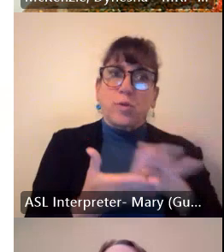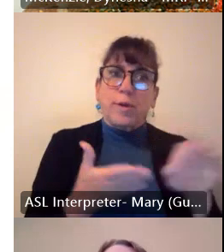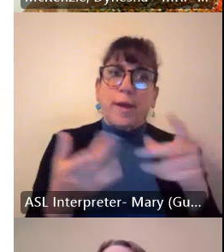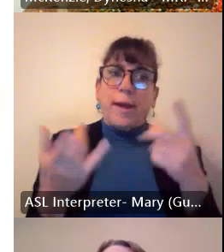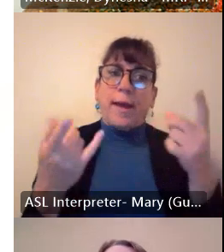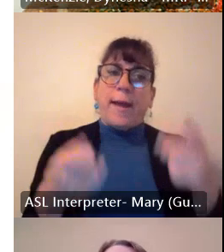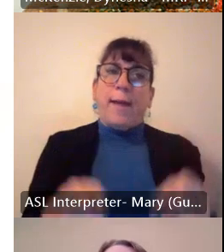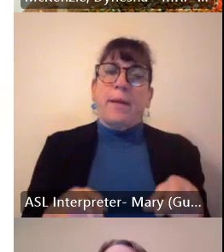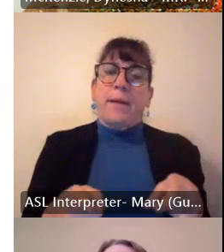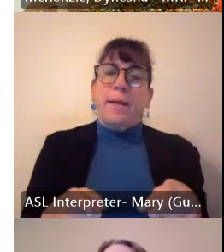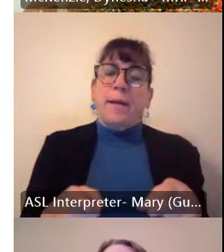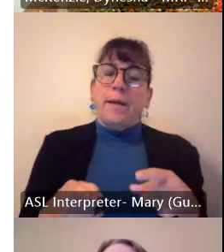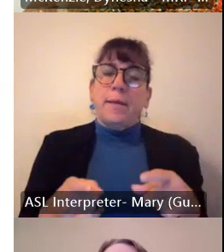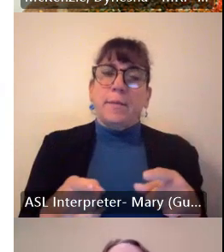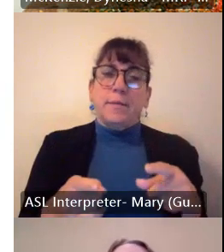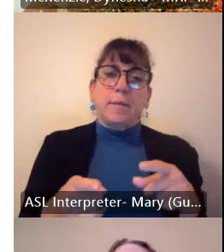again,